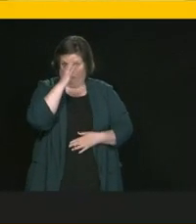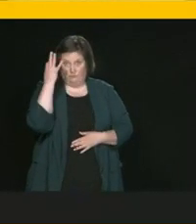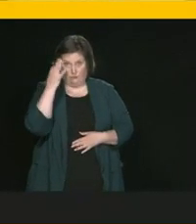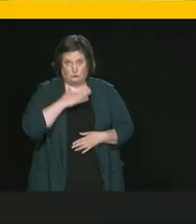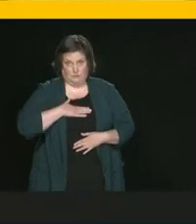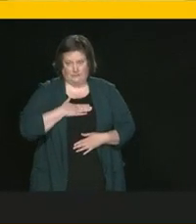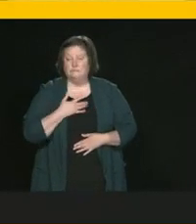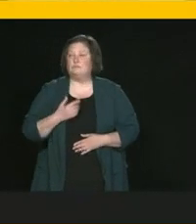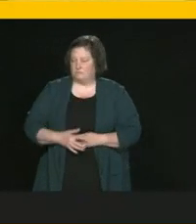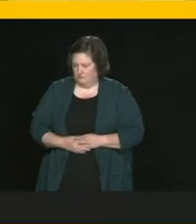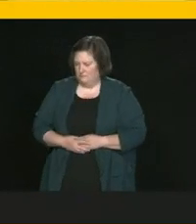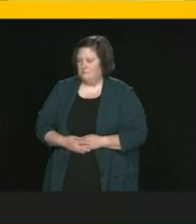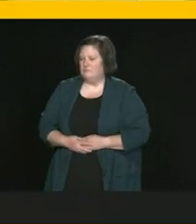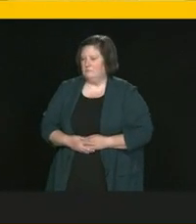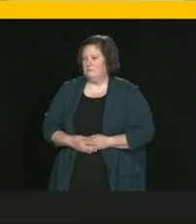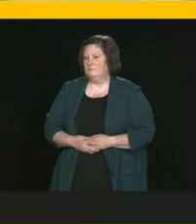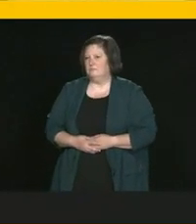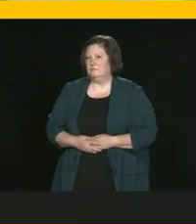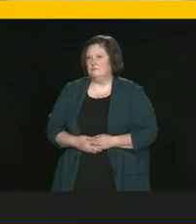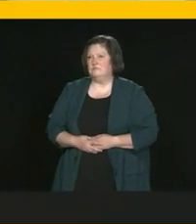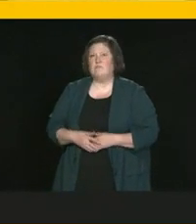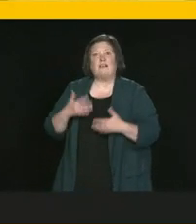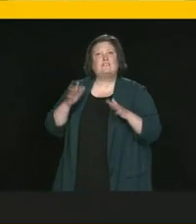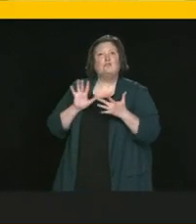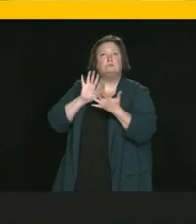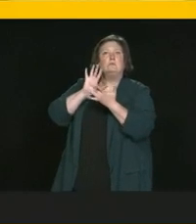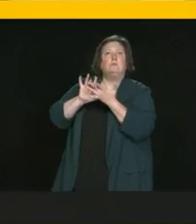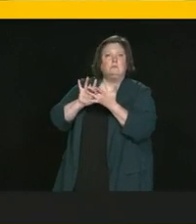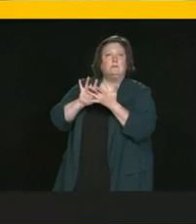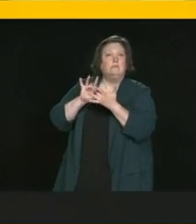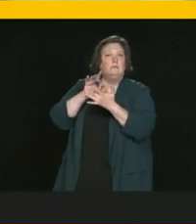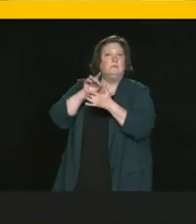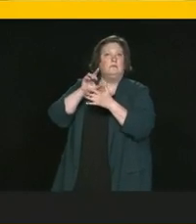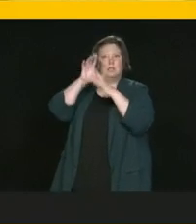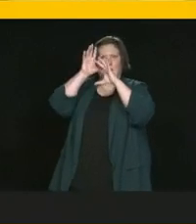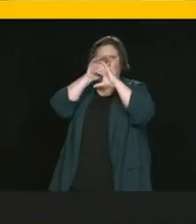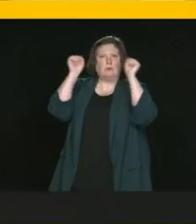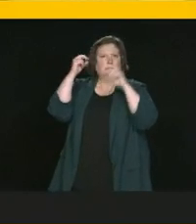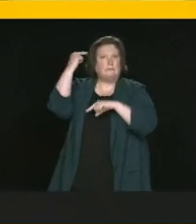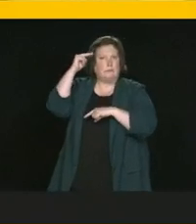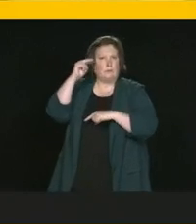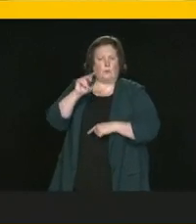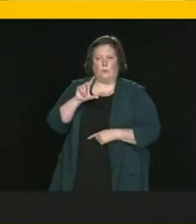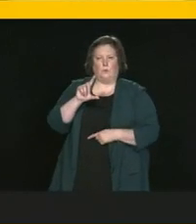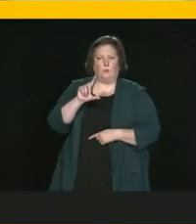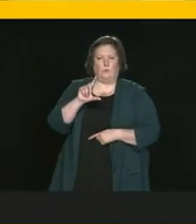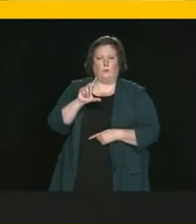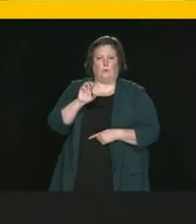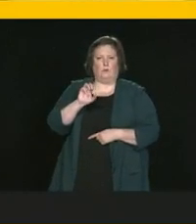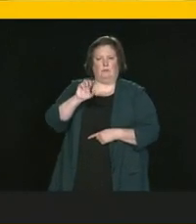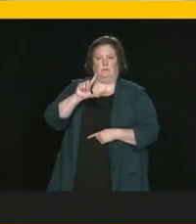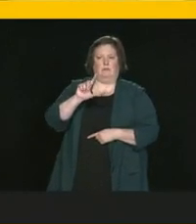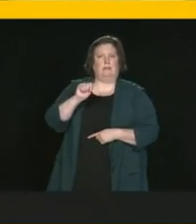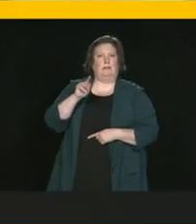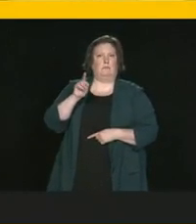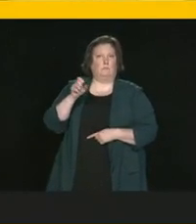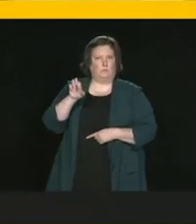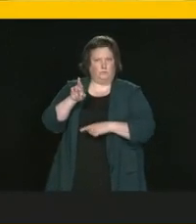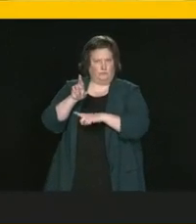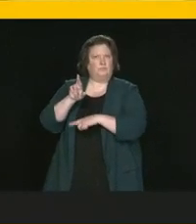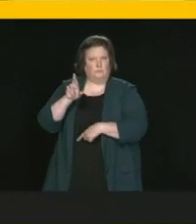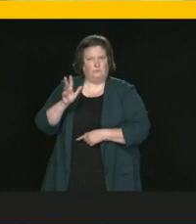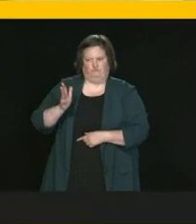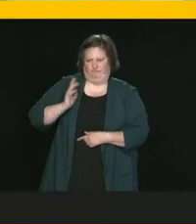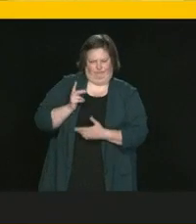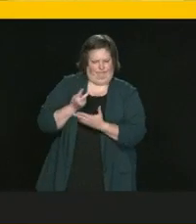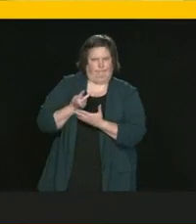I had an opportunity to speak to President Lopez Obrador a couple of days ago, and we talked specifically about